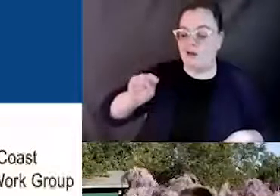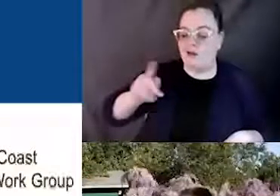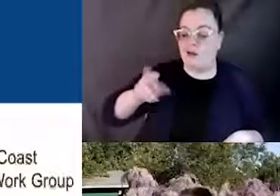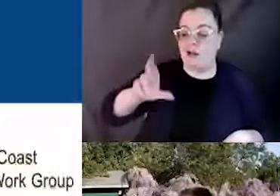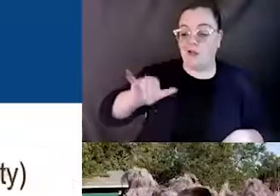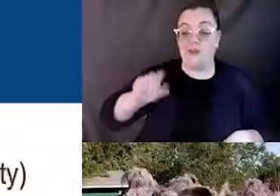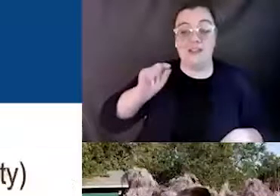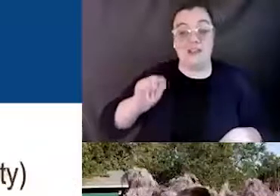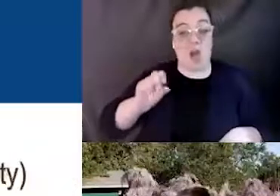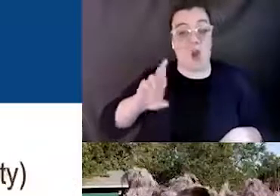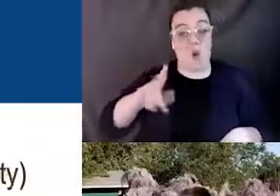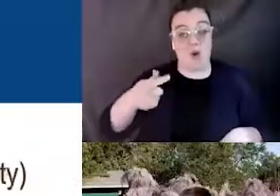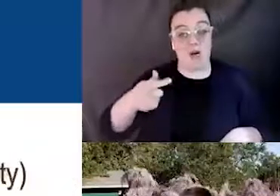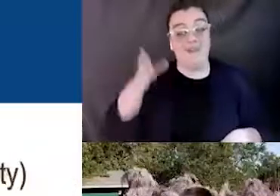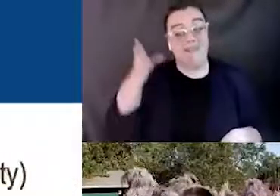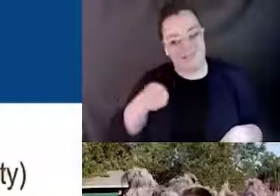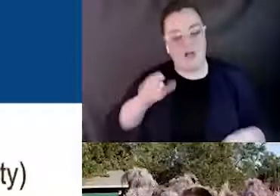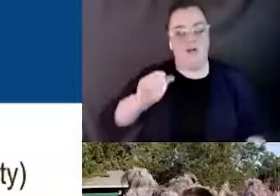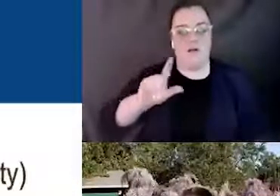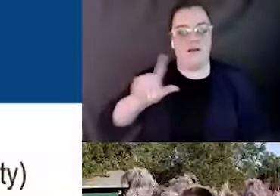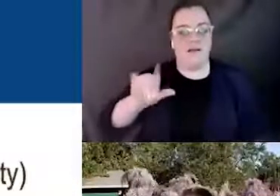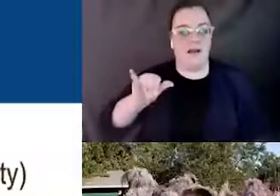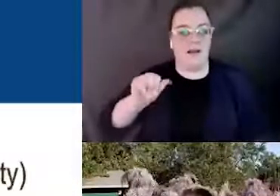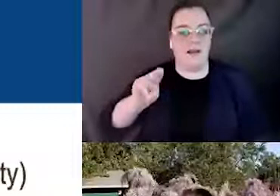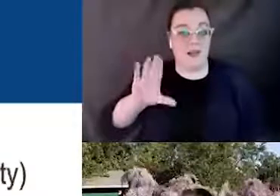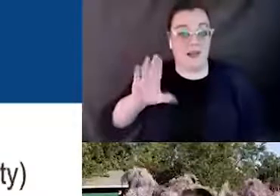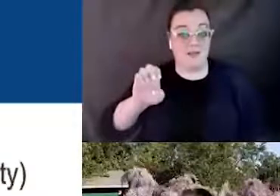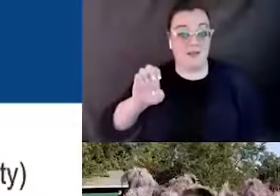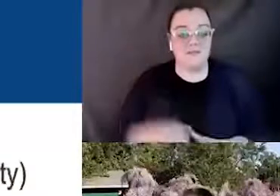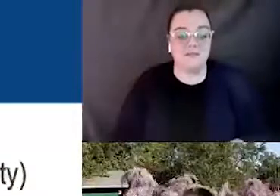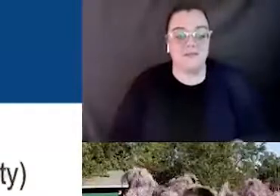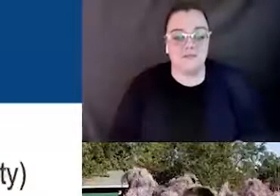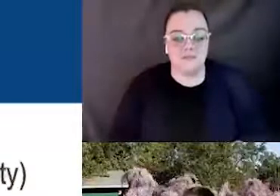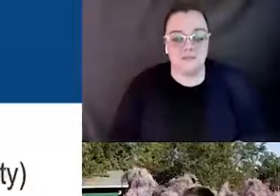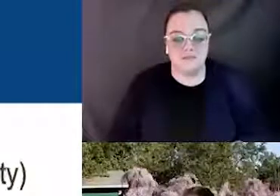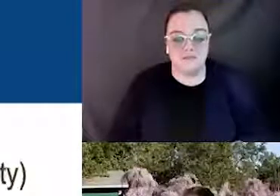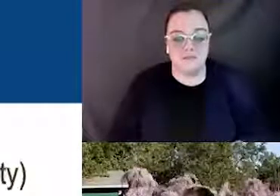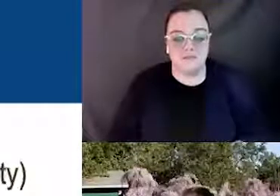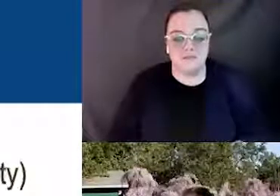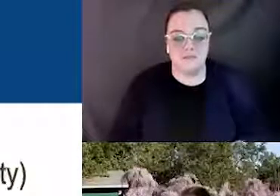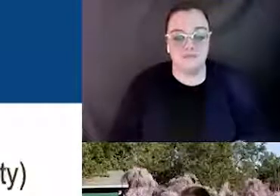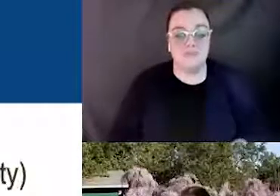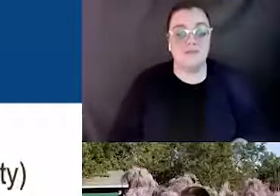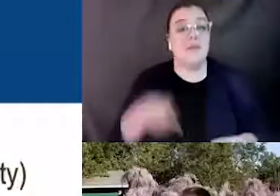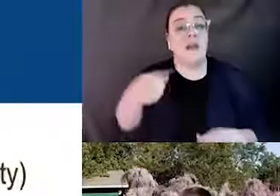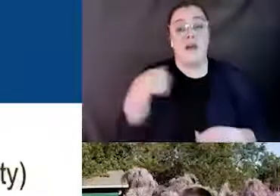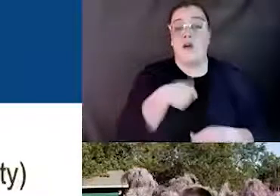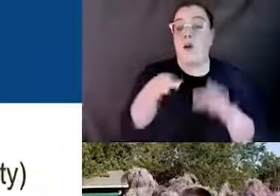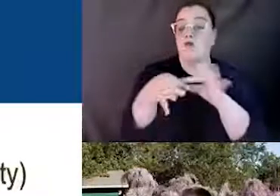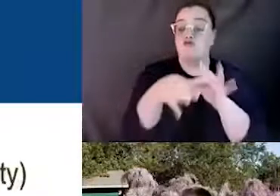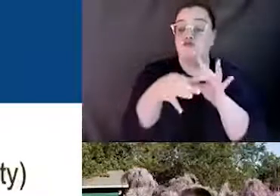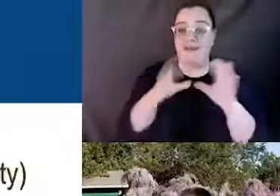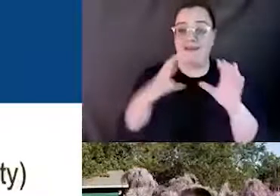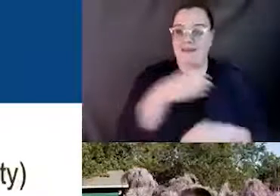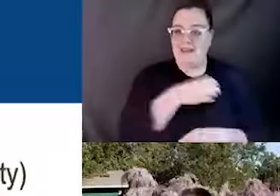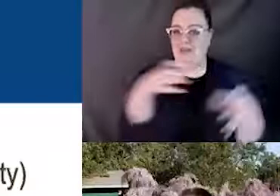new membership, and share the information, please. So our coordinating committee, Mark introduced us